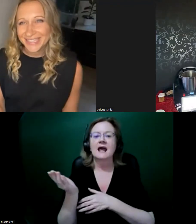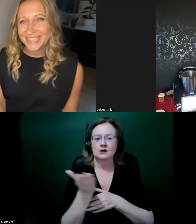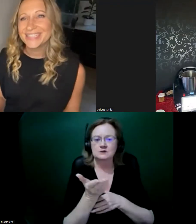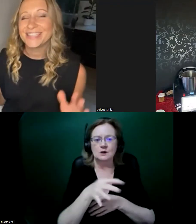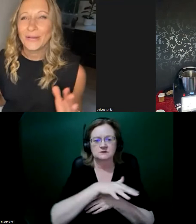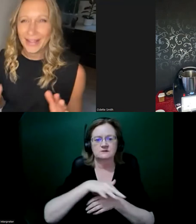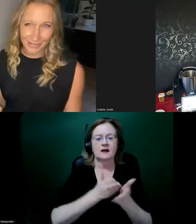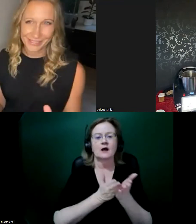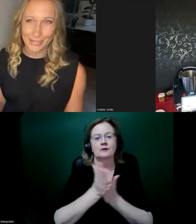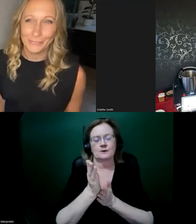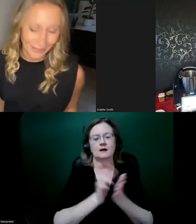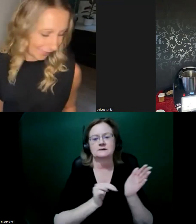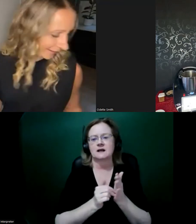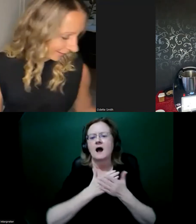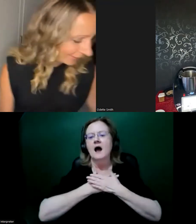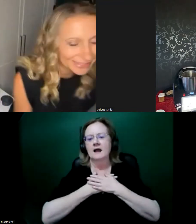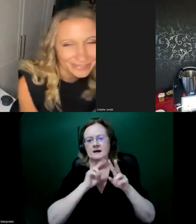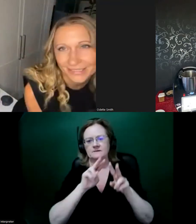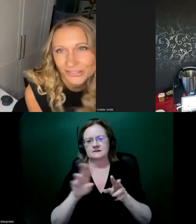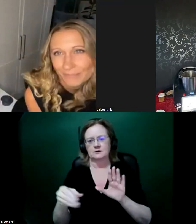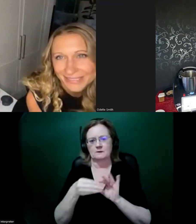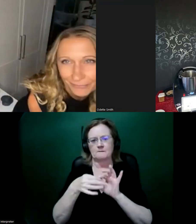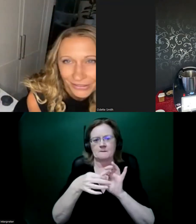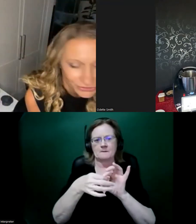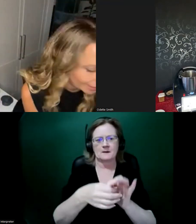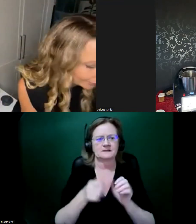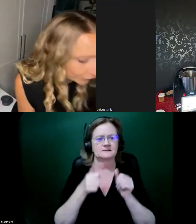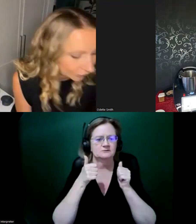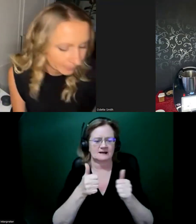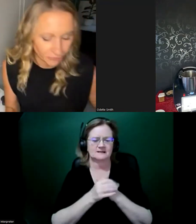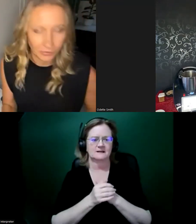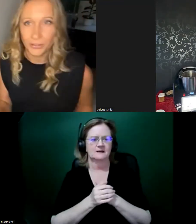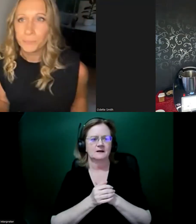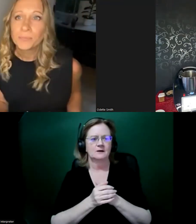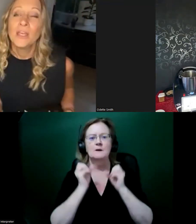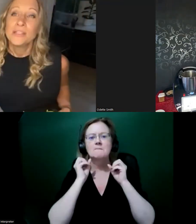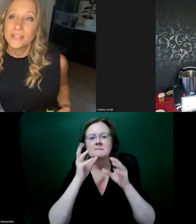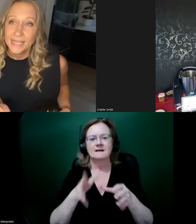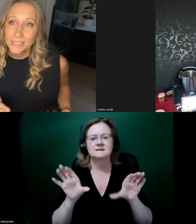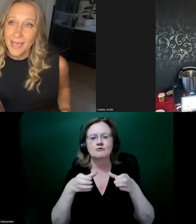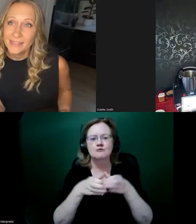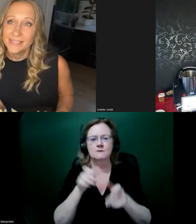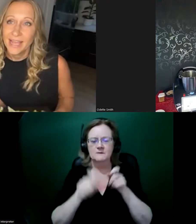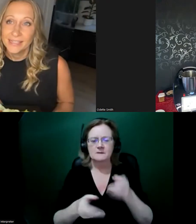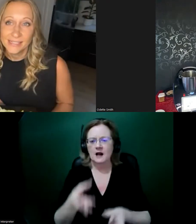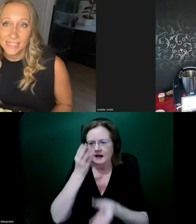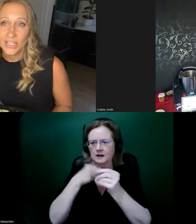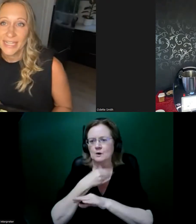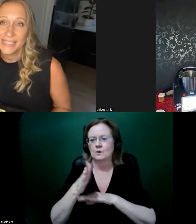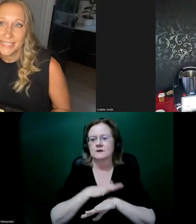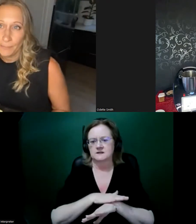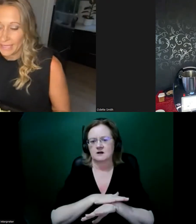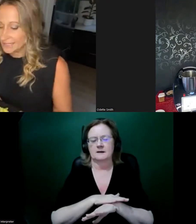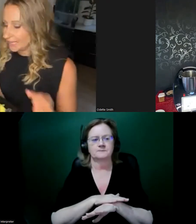New Zealand. I love seeing you on here. You guys are such a bunch, and I learn so much from you. So the next part of the salad is